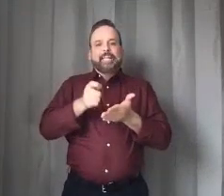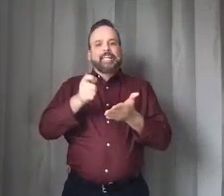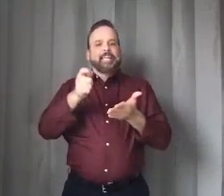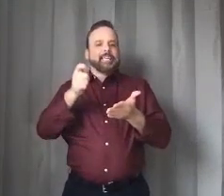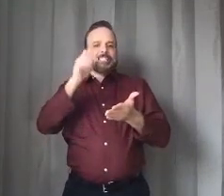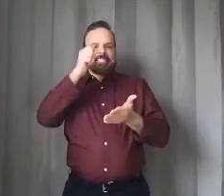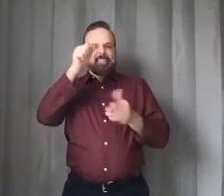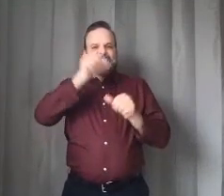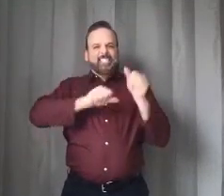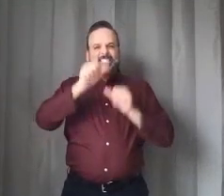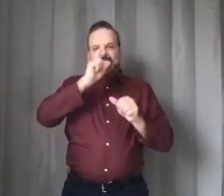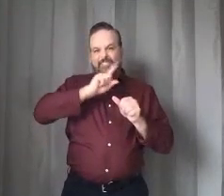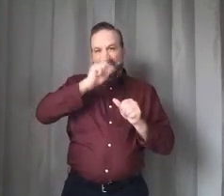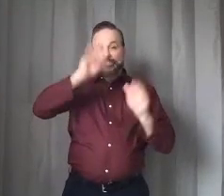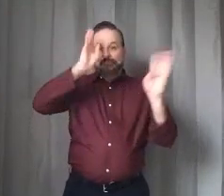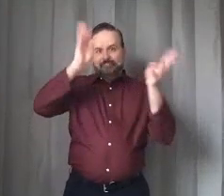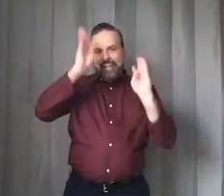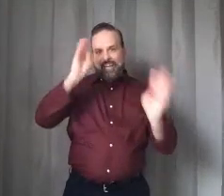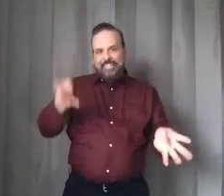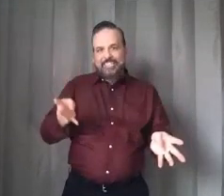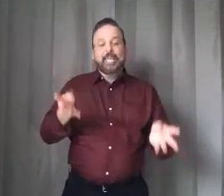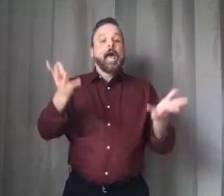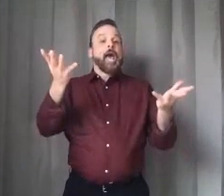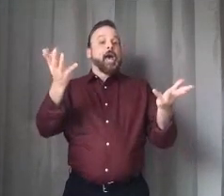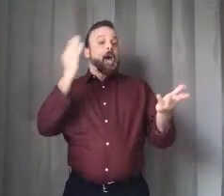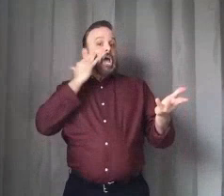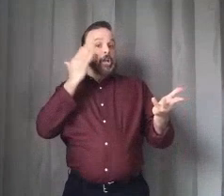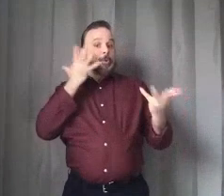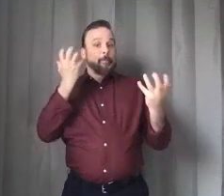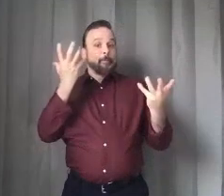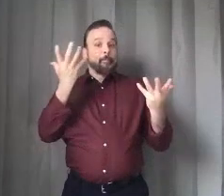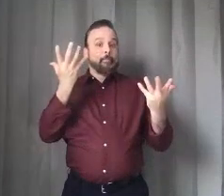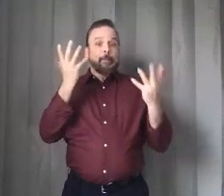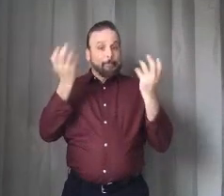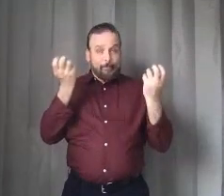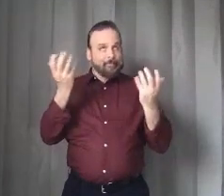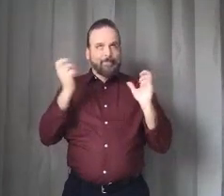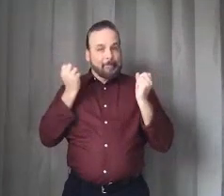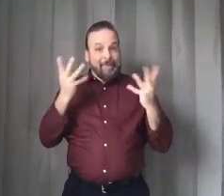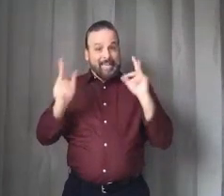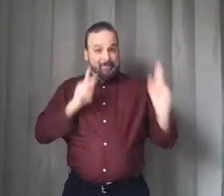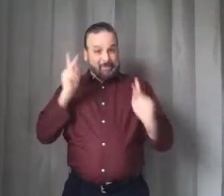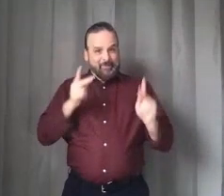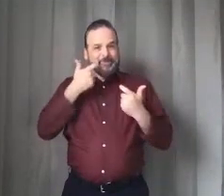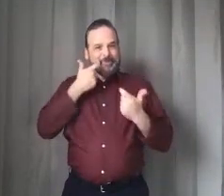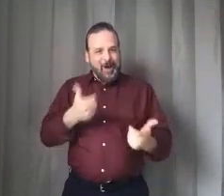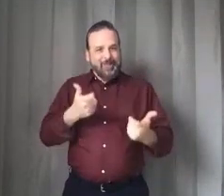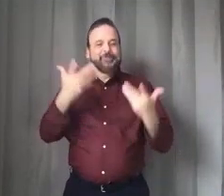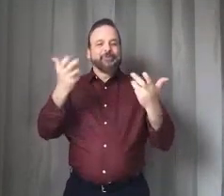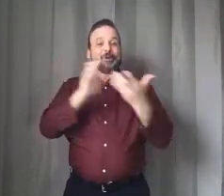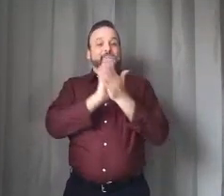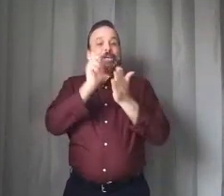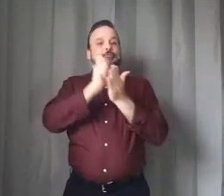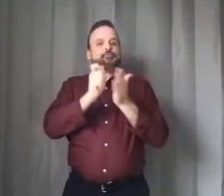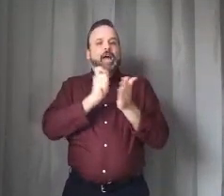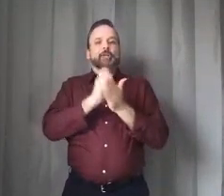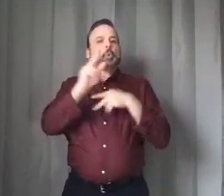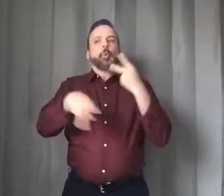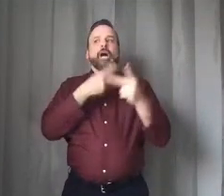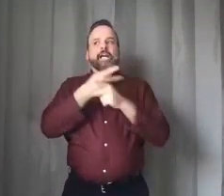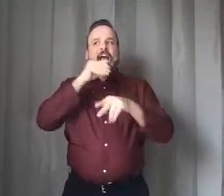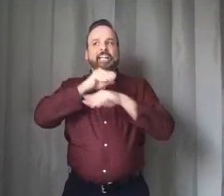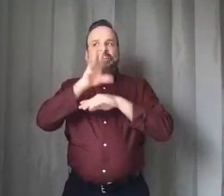hear, because I know we probably have a lot of people who are aspiring writers, and I would love to hear like what kind of advice would you give